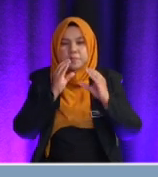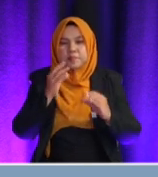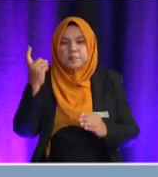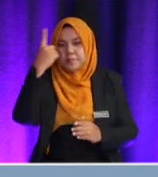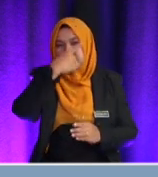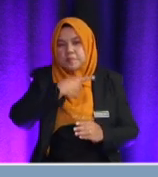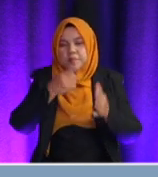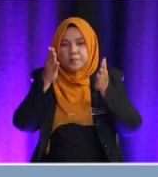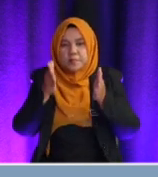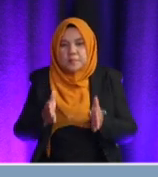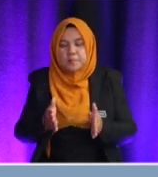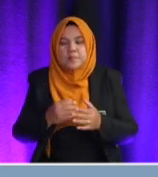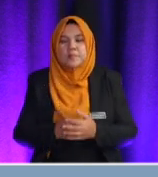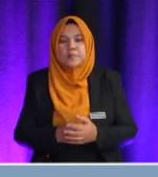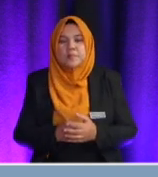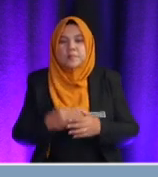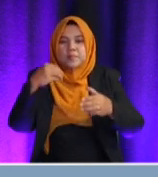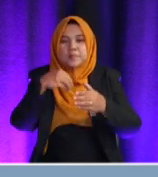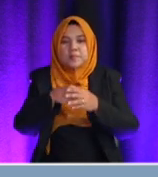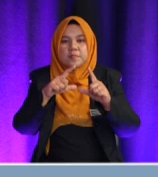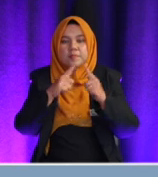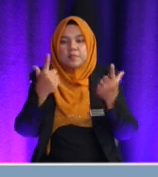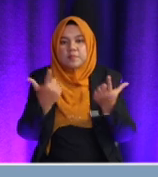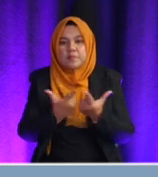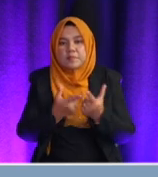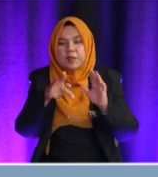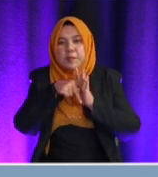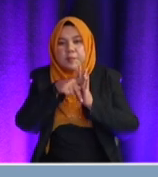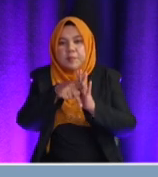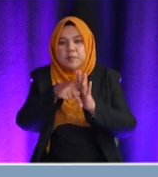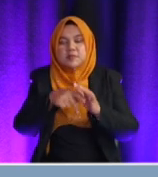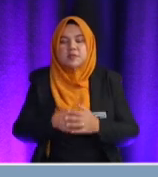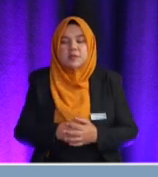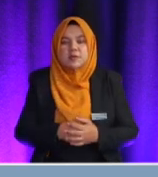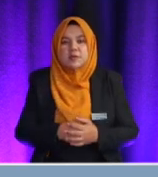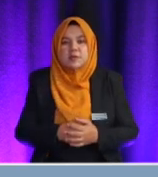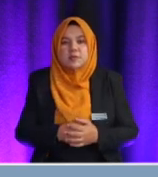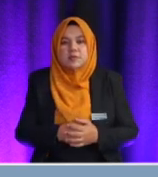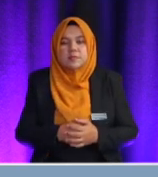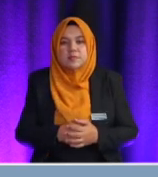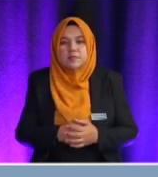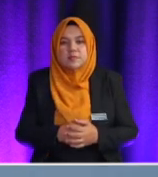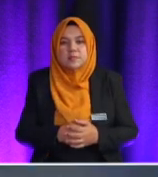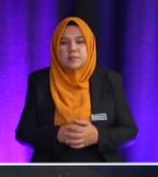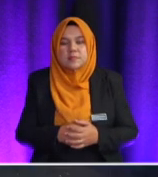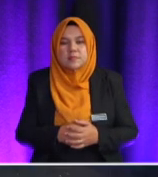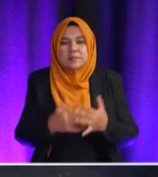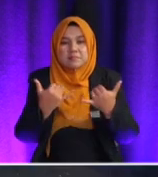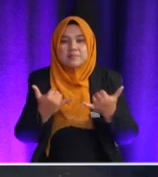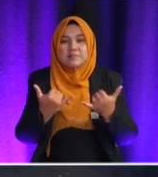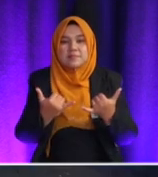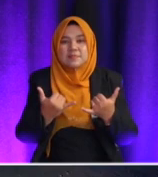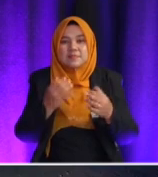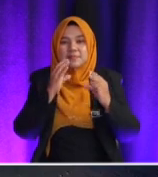And in front of my class for presentation. Oh, okay. But strangely, she's speaking in front of the TV right now.